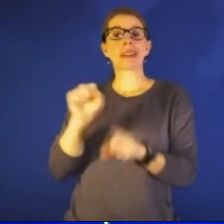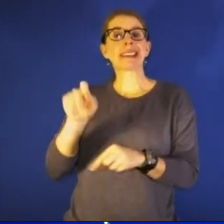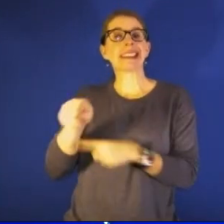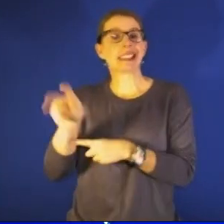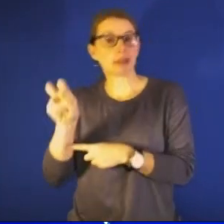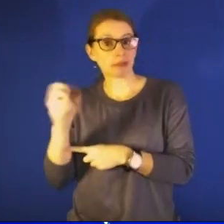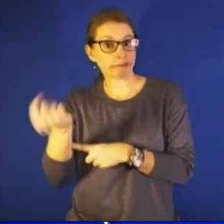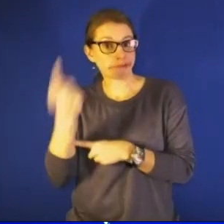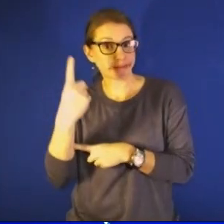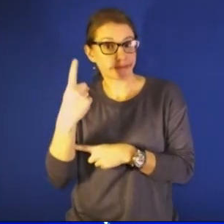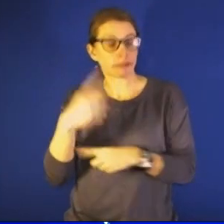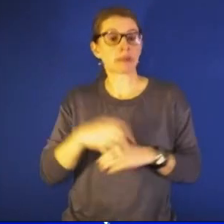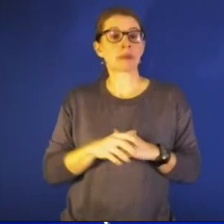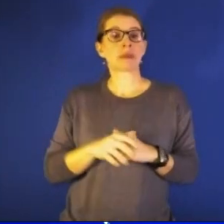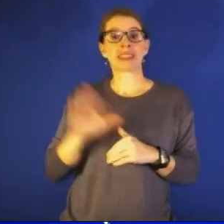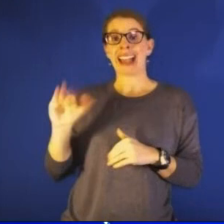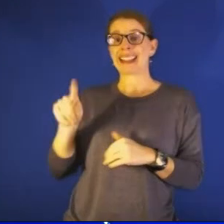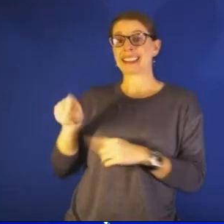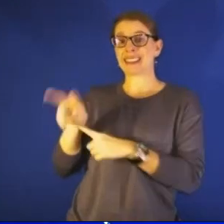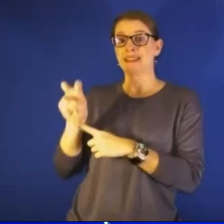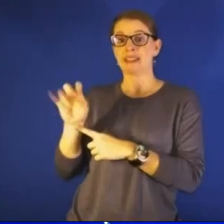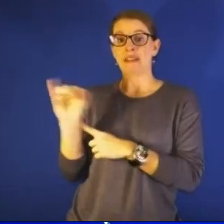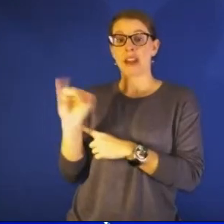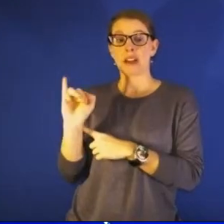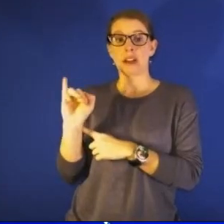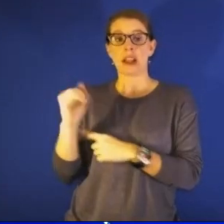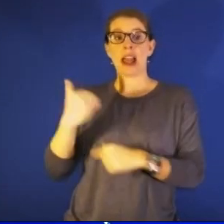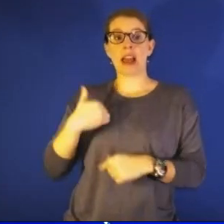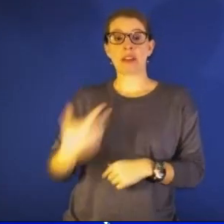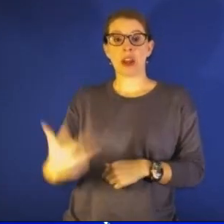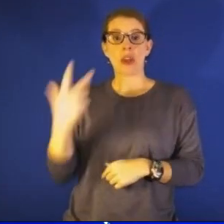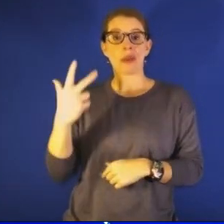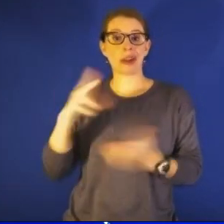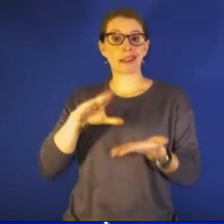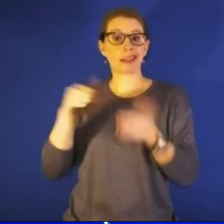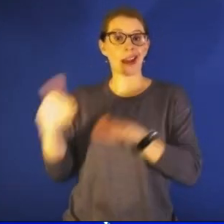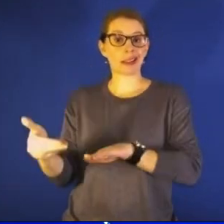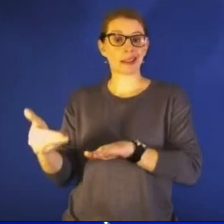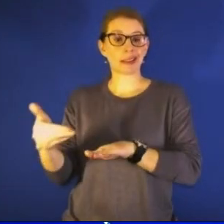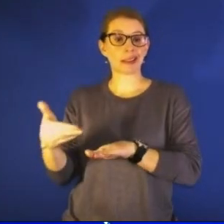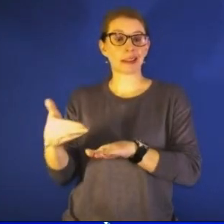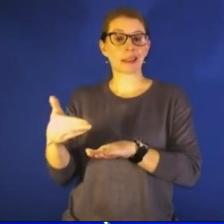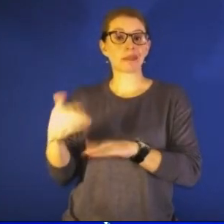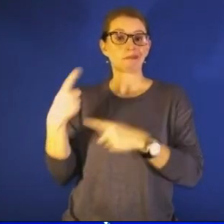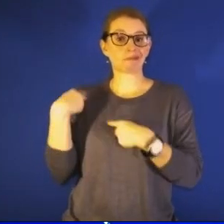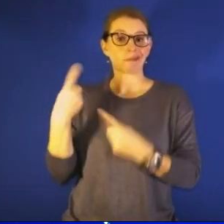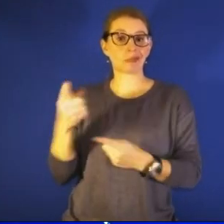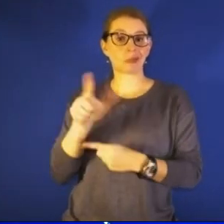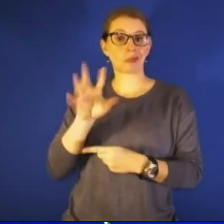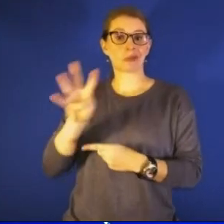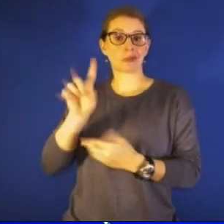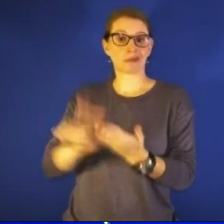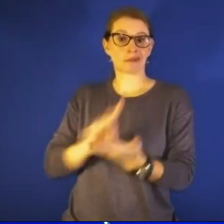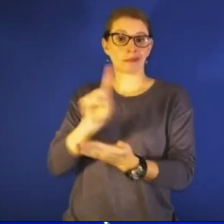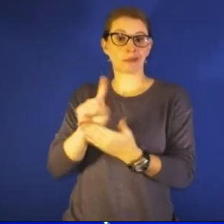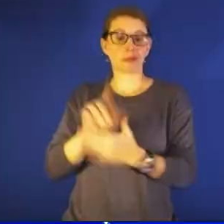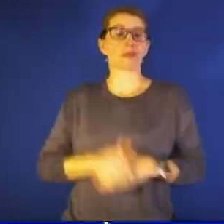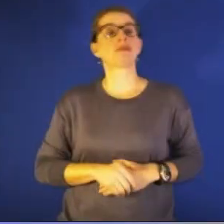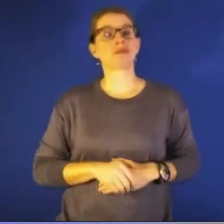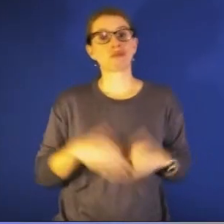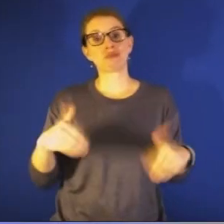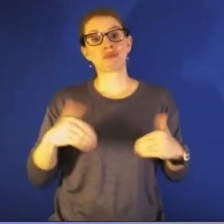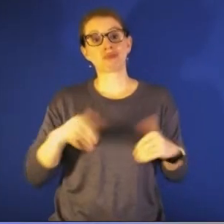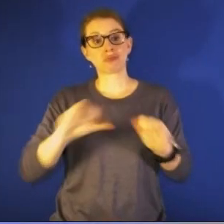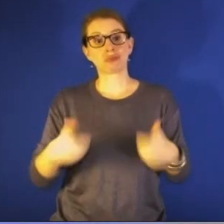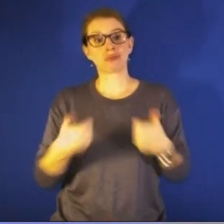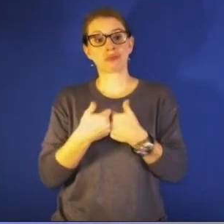of those active infections. We did have 3 deaths over the last 24 hours as well. So it's a challenge to us, and also to